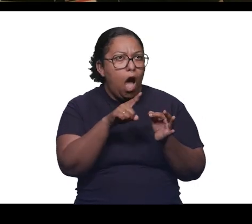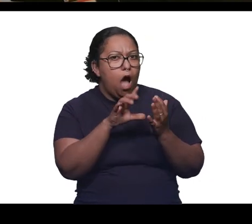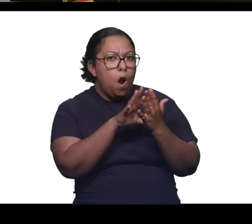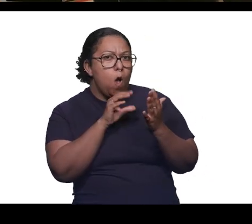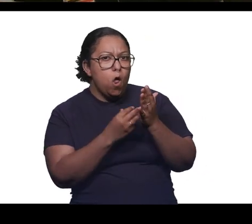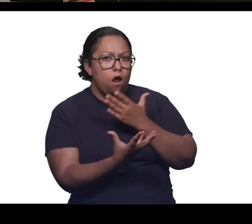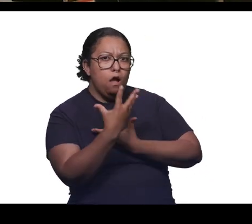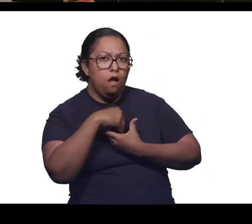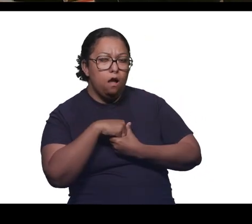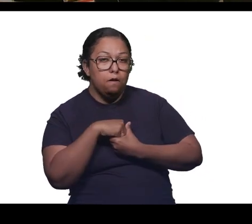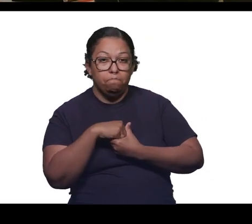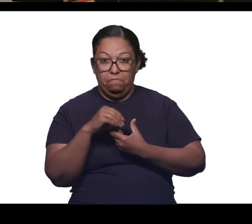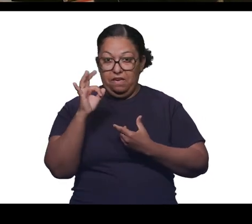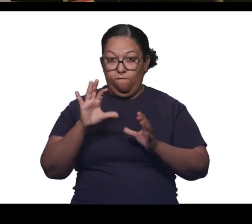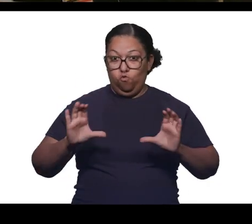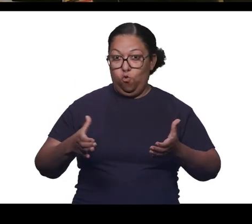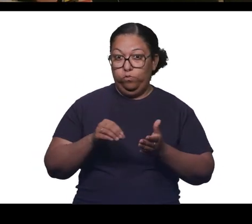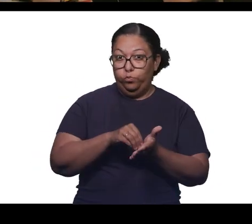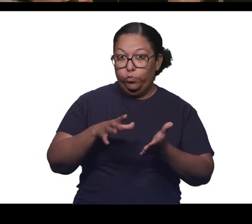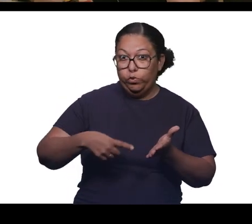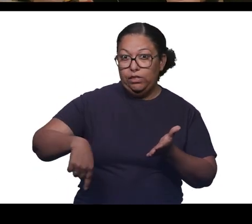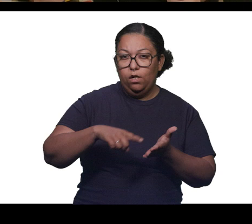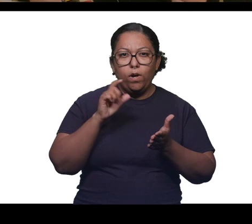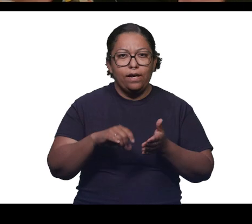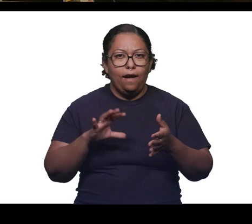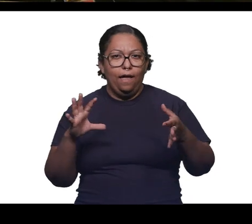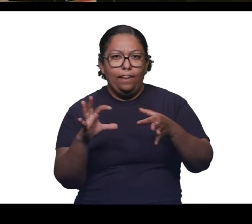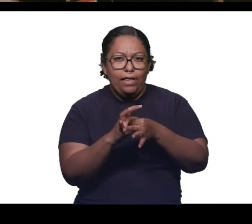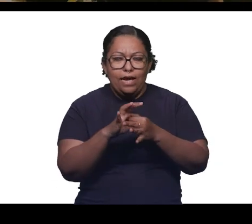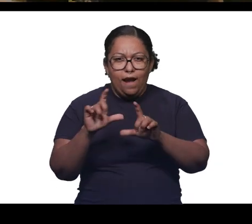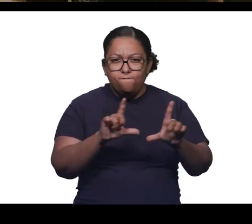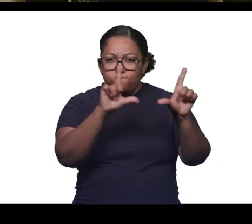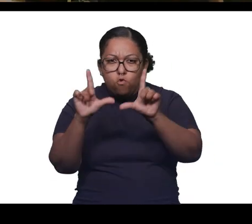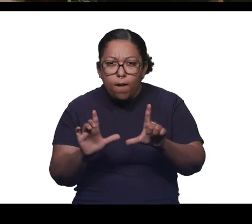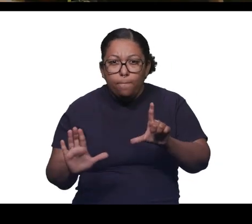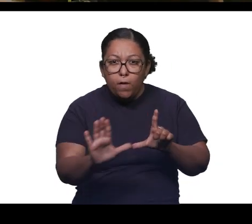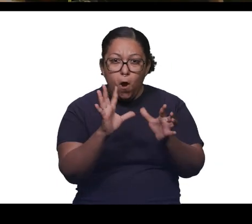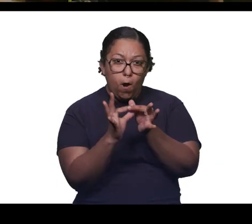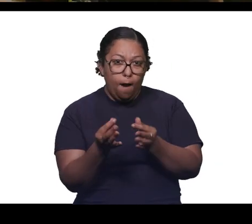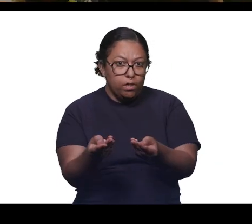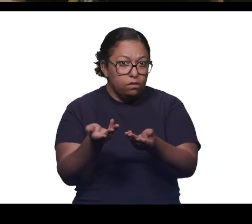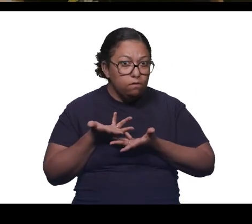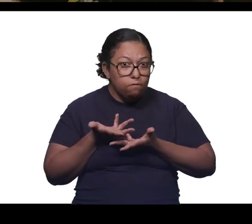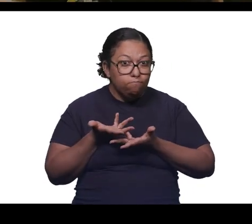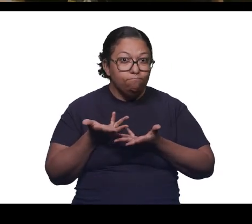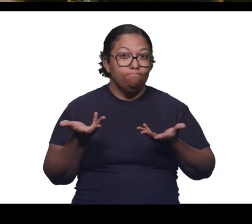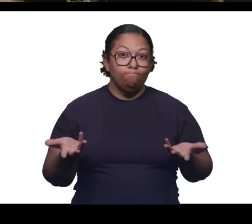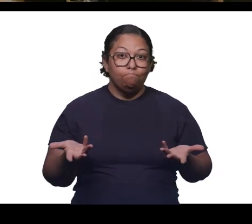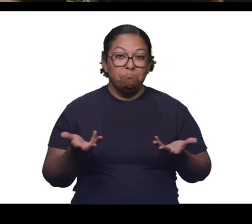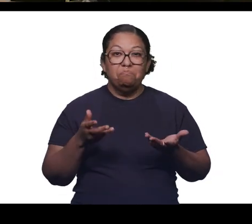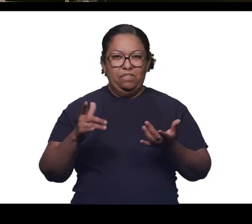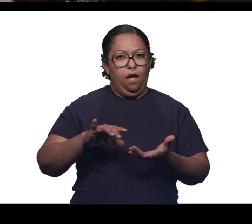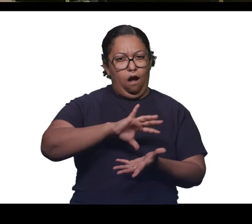we can link and frame students' comments to us. And then as we wrap up looking at that picture, just thanking